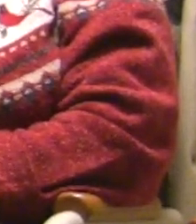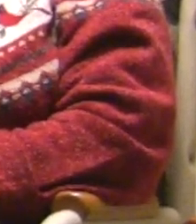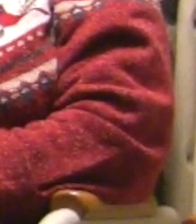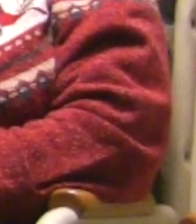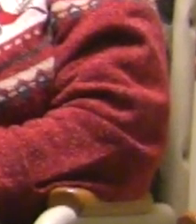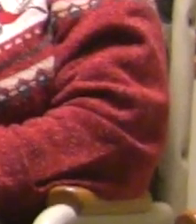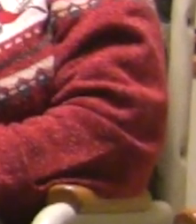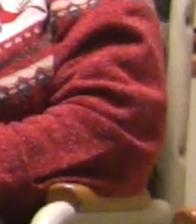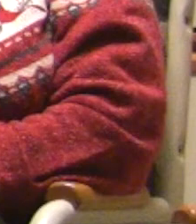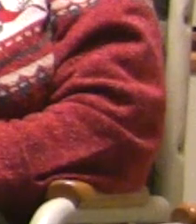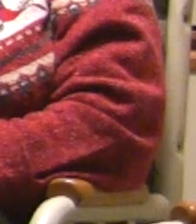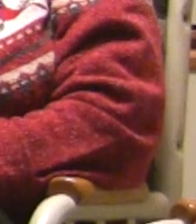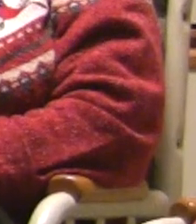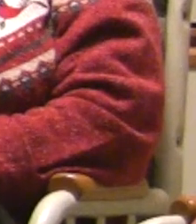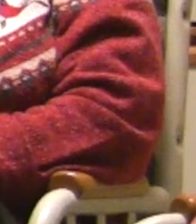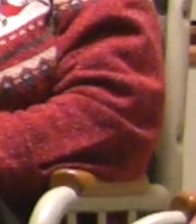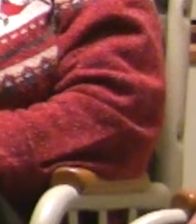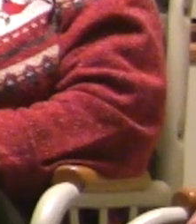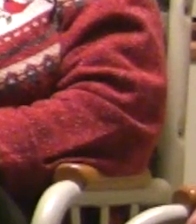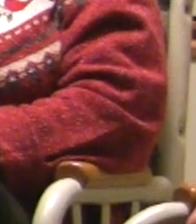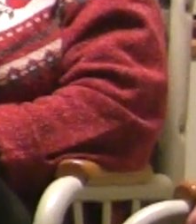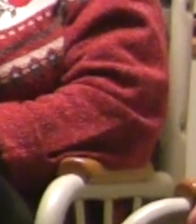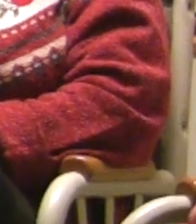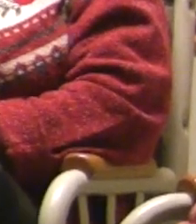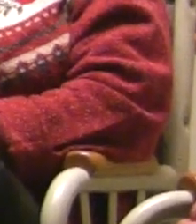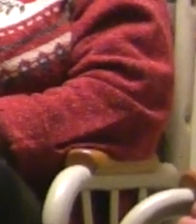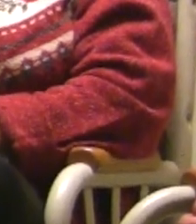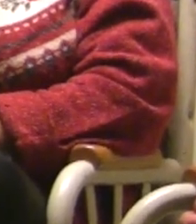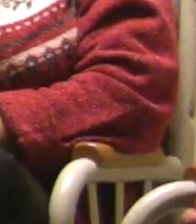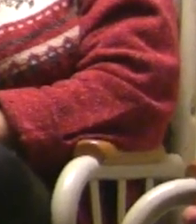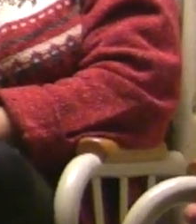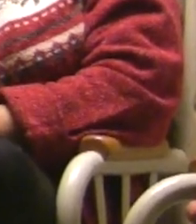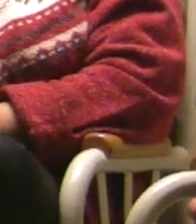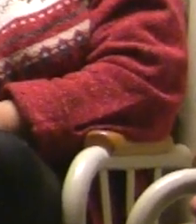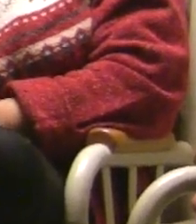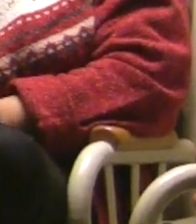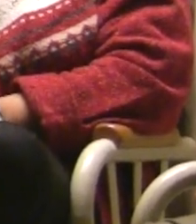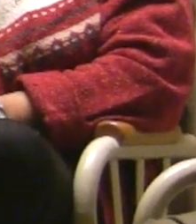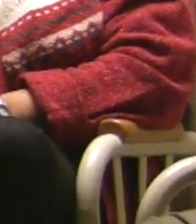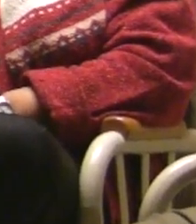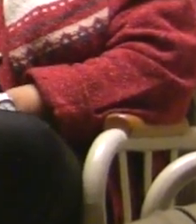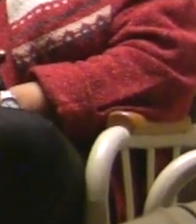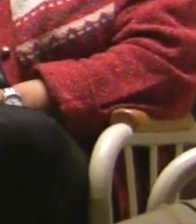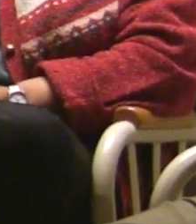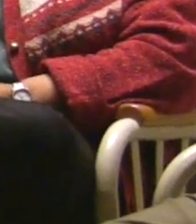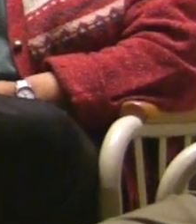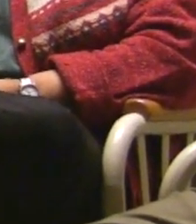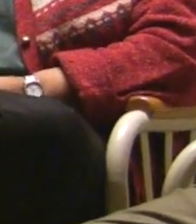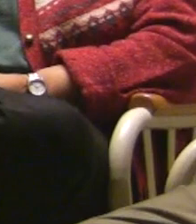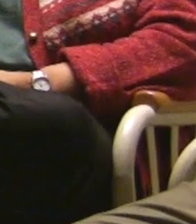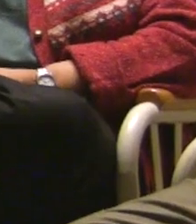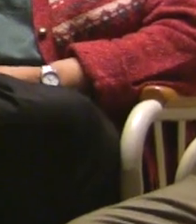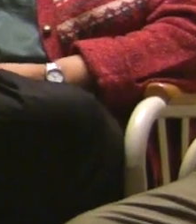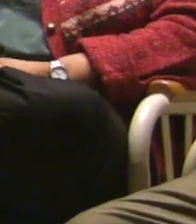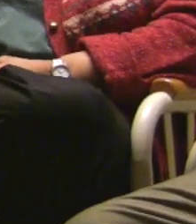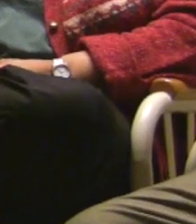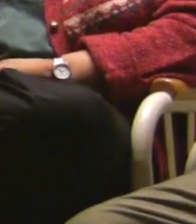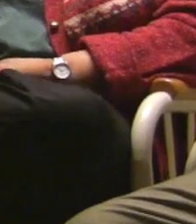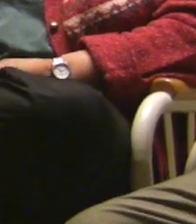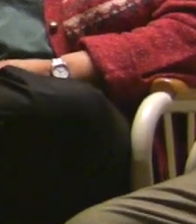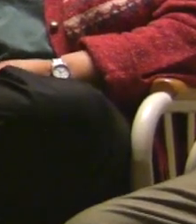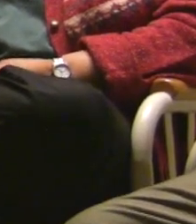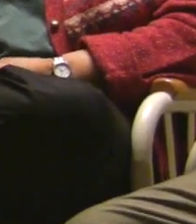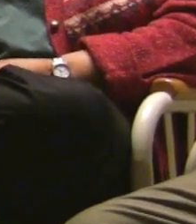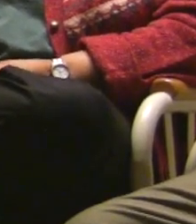we have to learn to make learning to learn to make. We have to learn to make. He looked at the doctor and had him